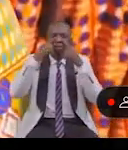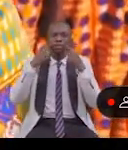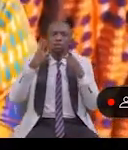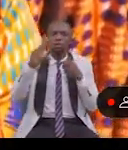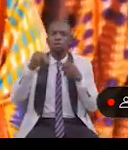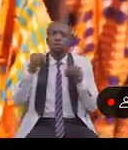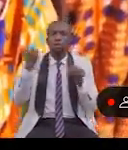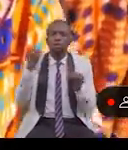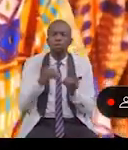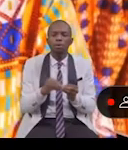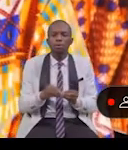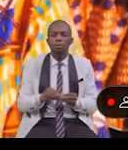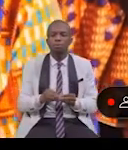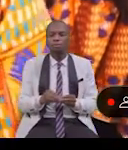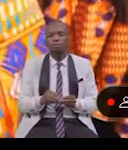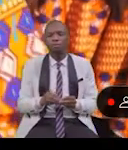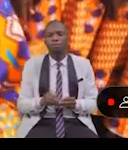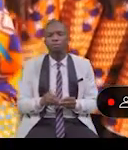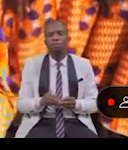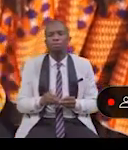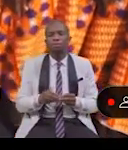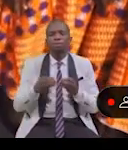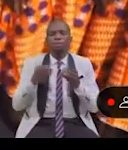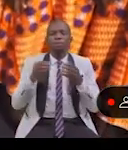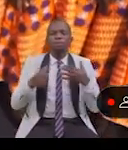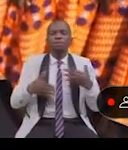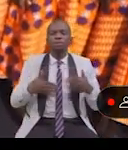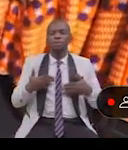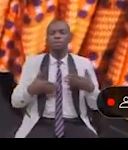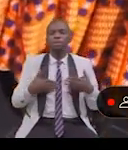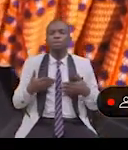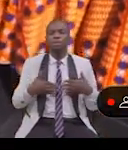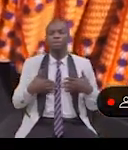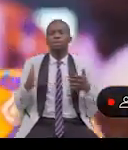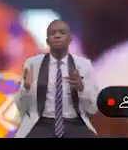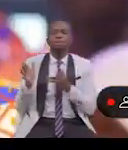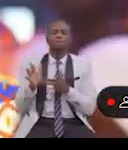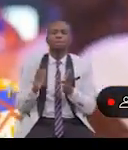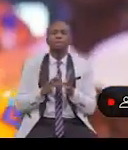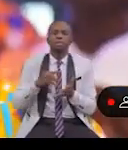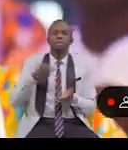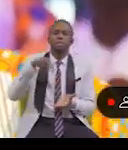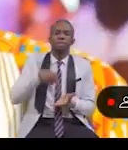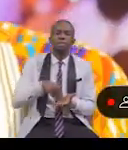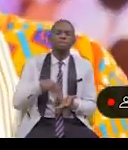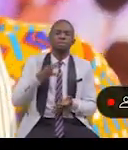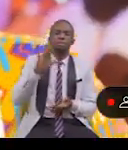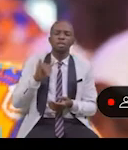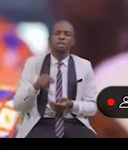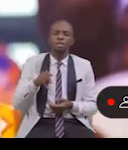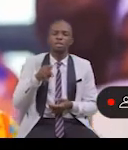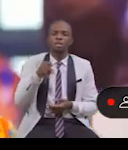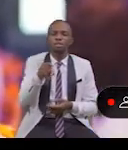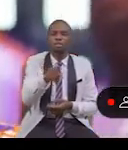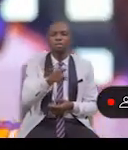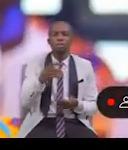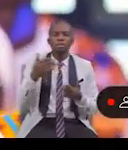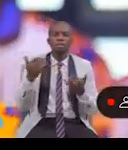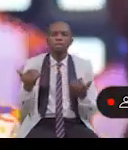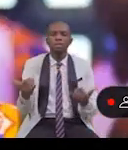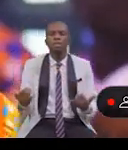pleurons donc plus. Réjouis-toi, il est à tes